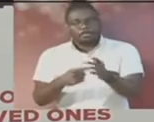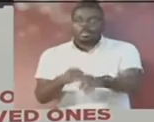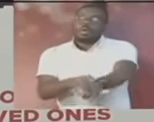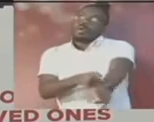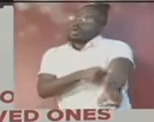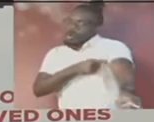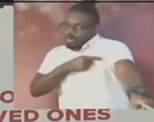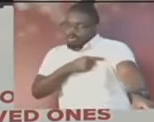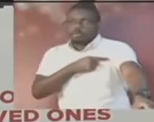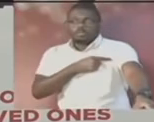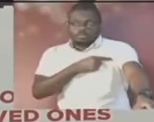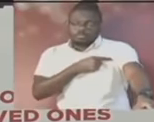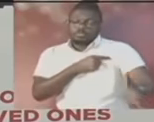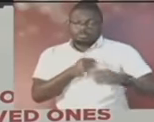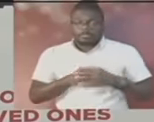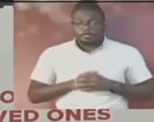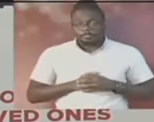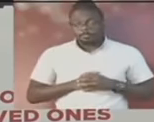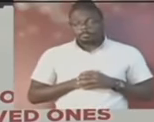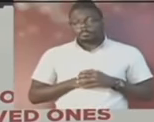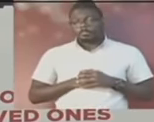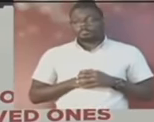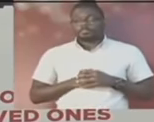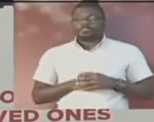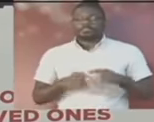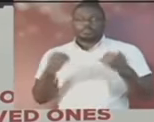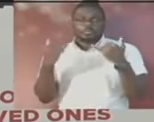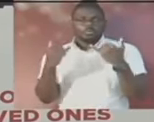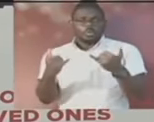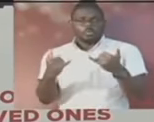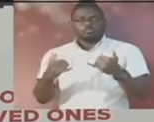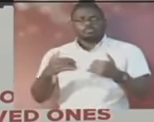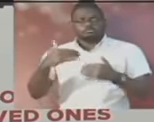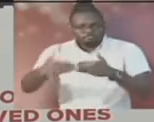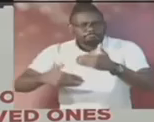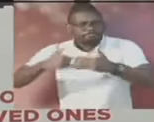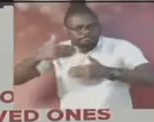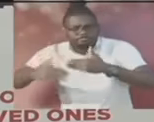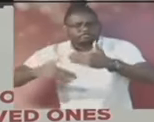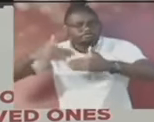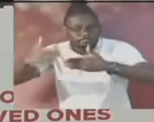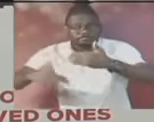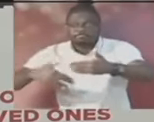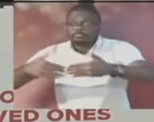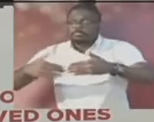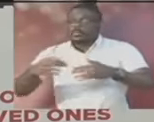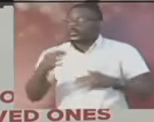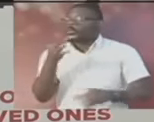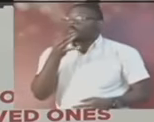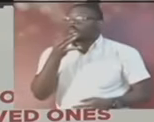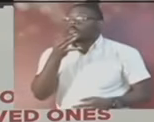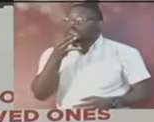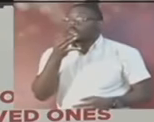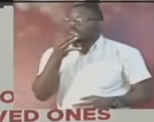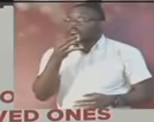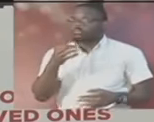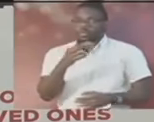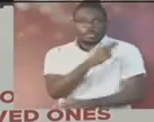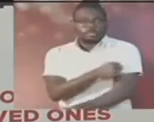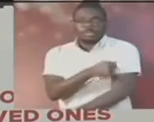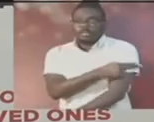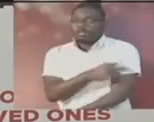current rate, and given our hospital occupancy levels, we will run out of hospital beds or use all